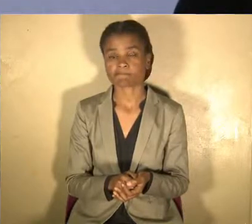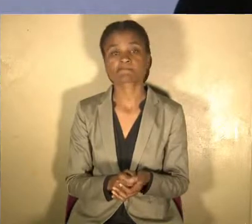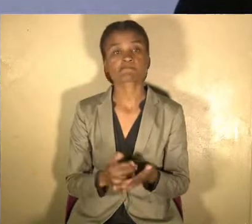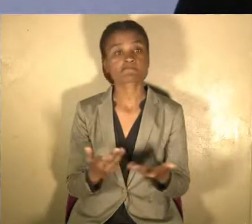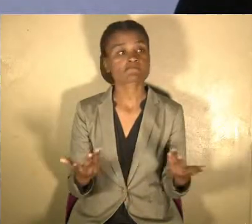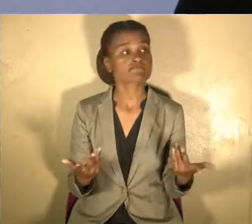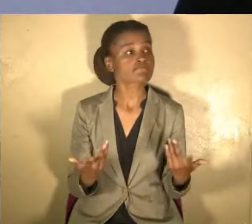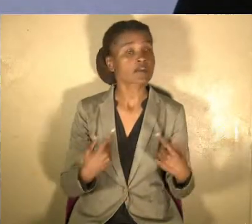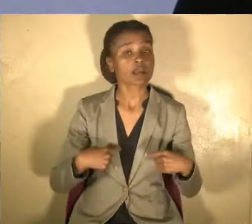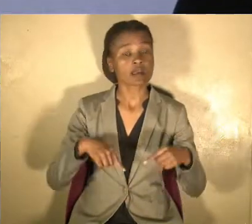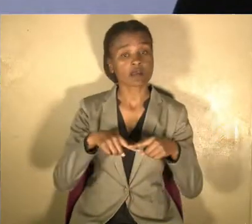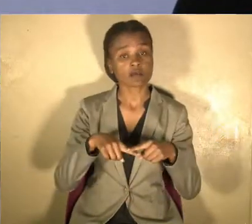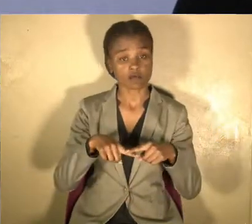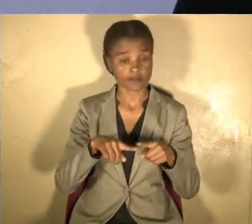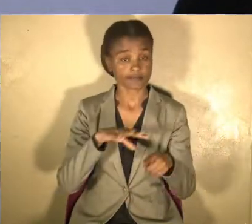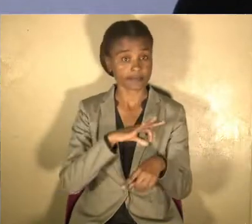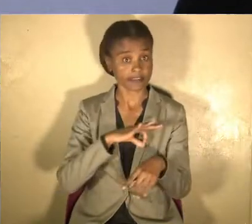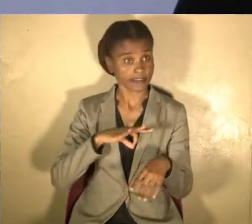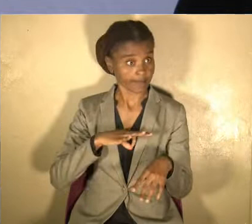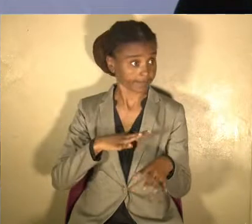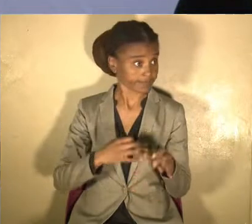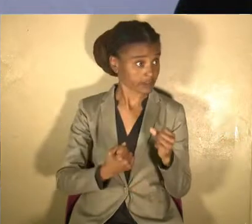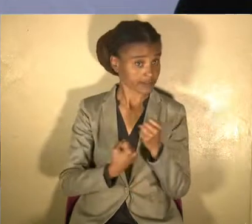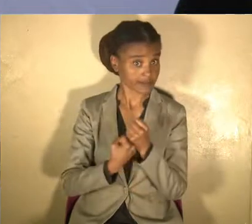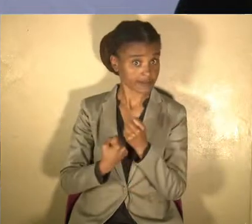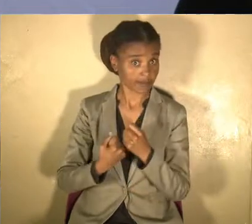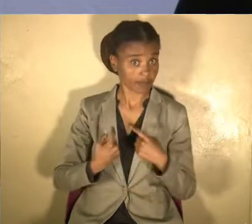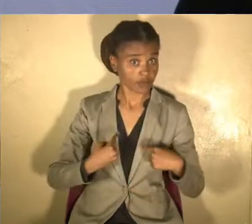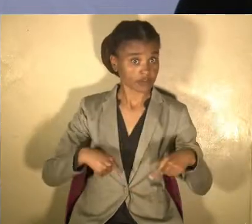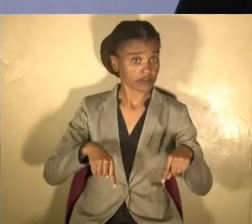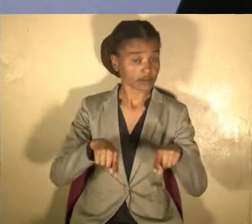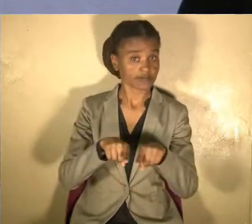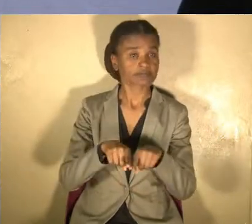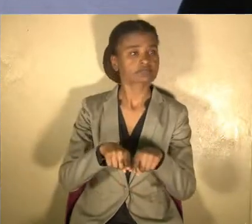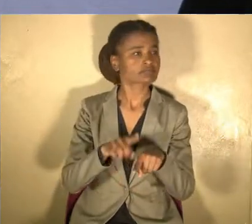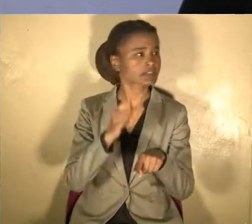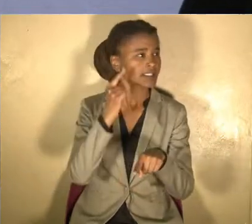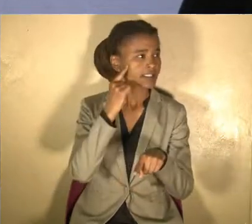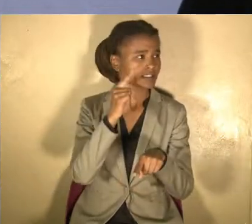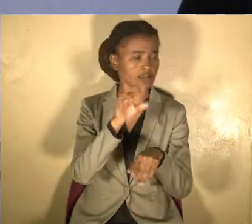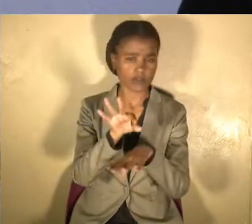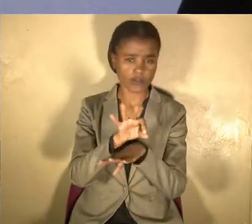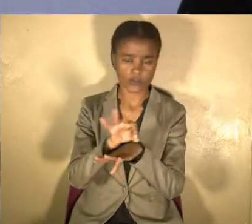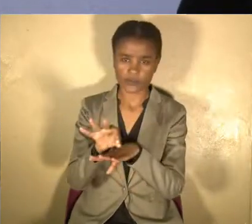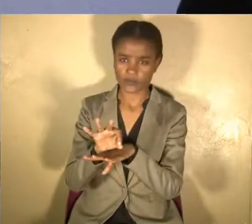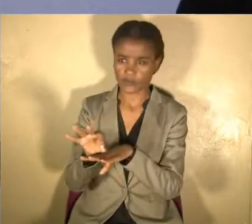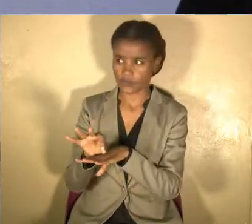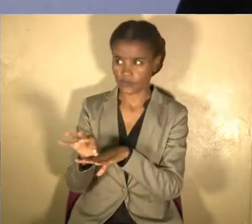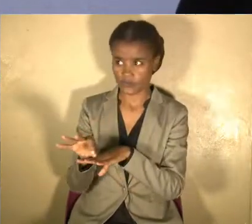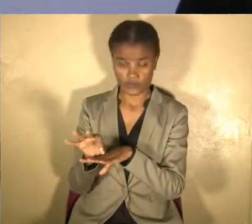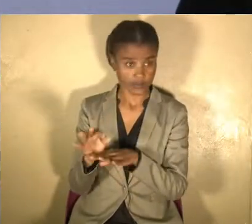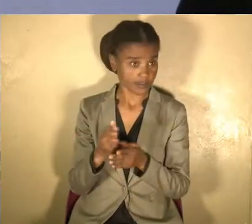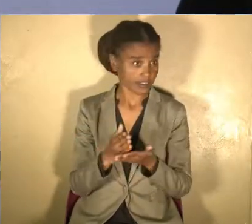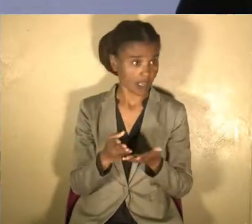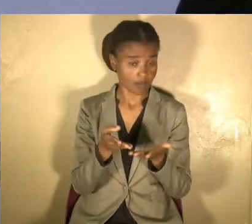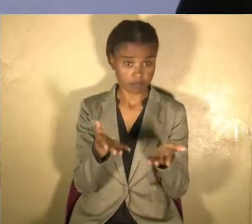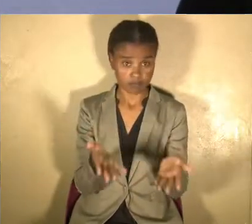our support staff, I think we have organized this and who are present with us